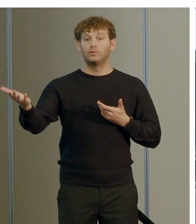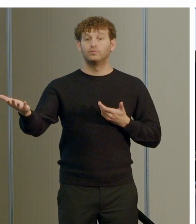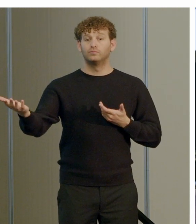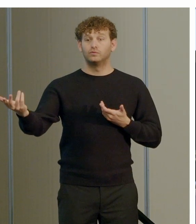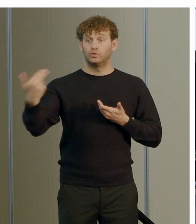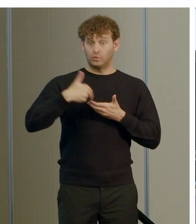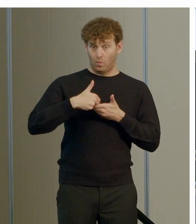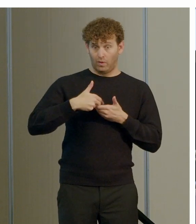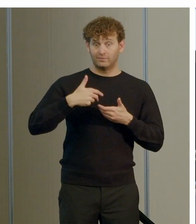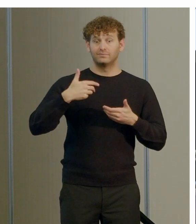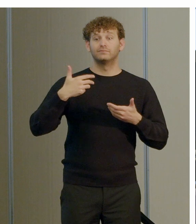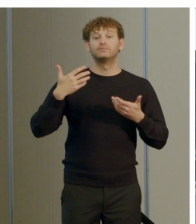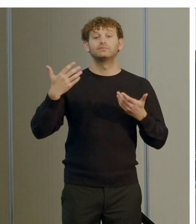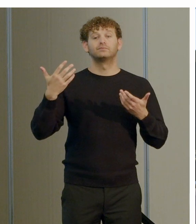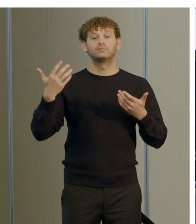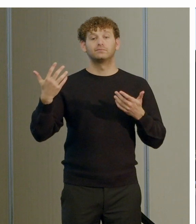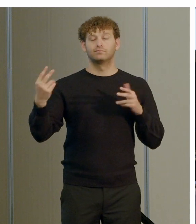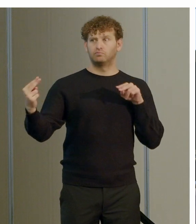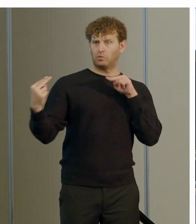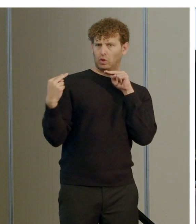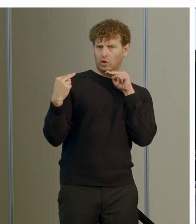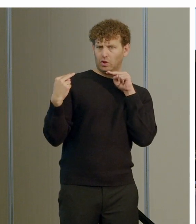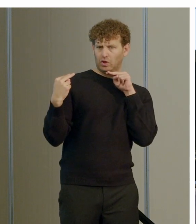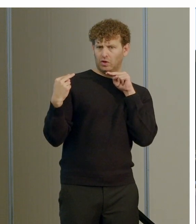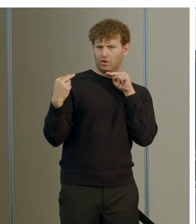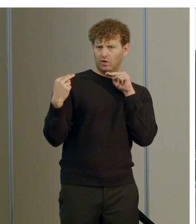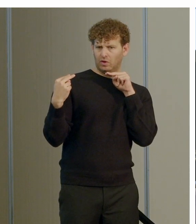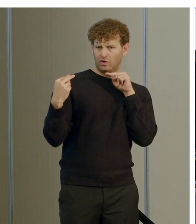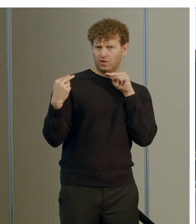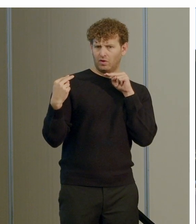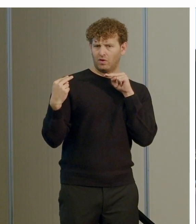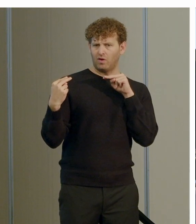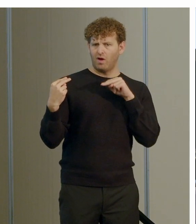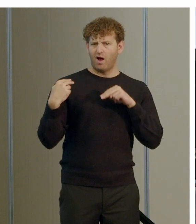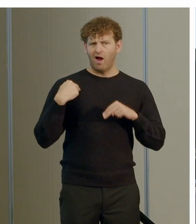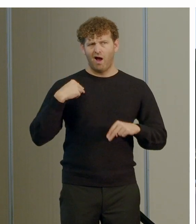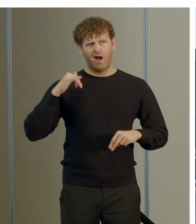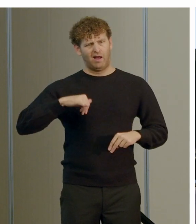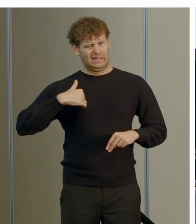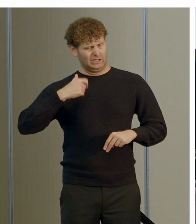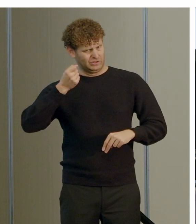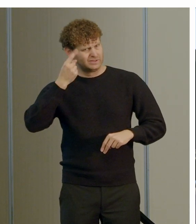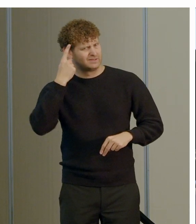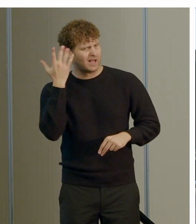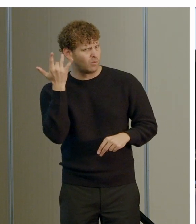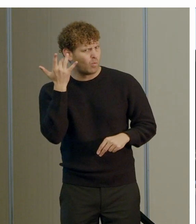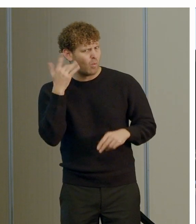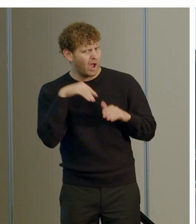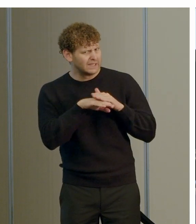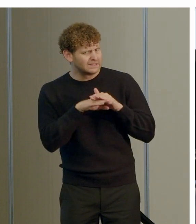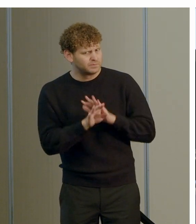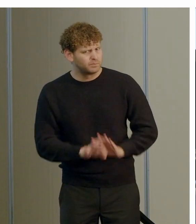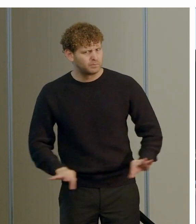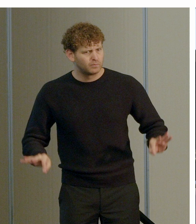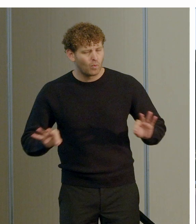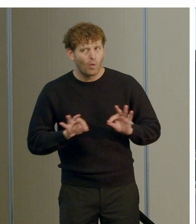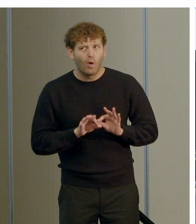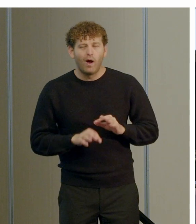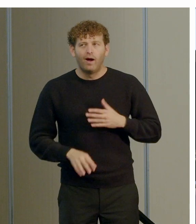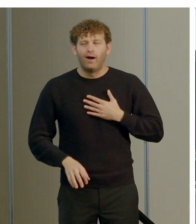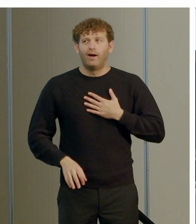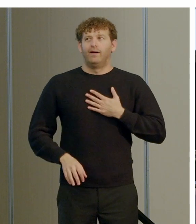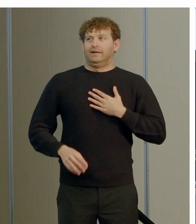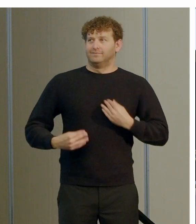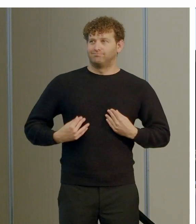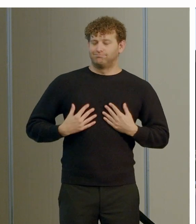"I understand why accessibility is important." That was a wonderful day for me. He said, "You know, when I